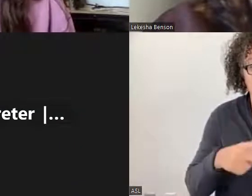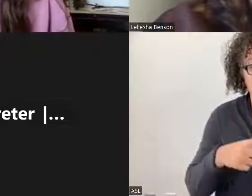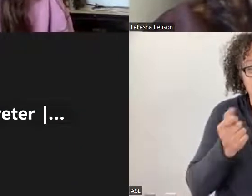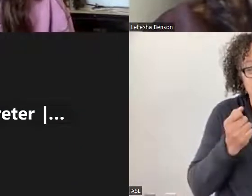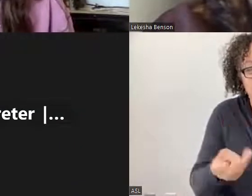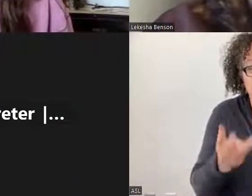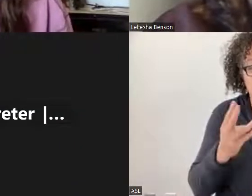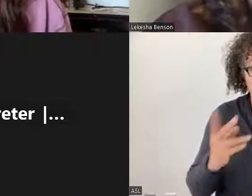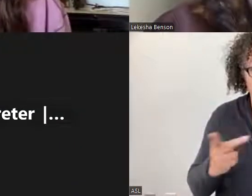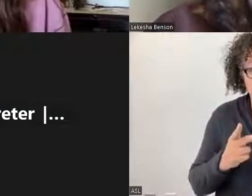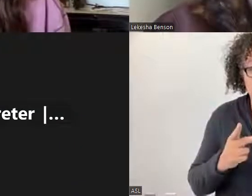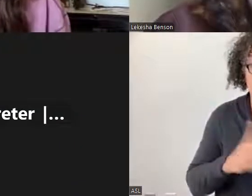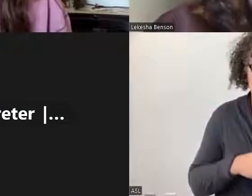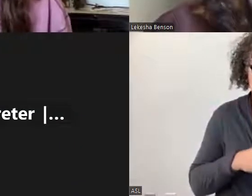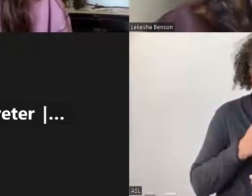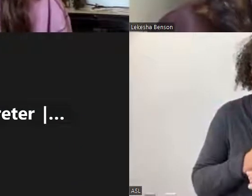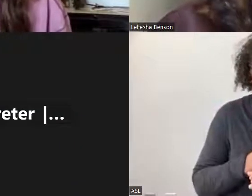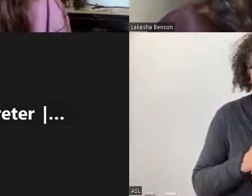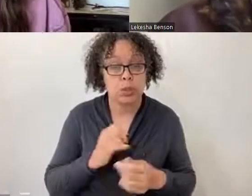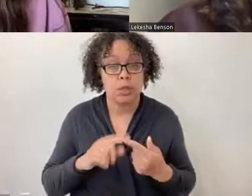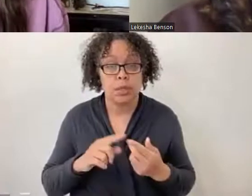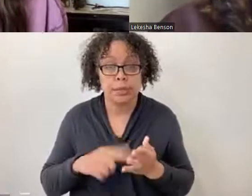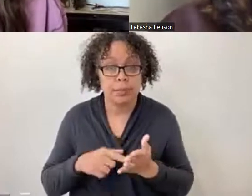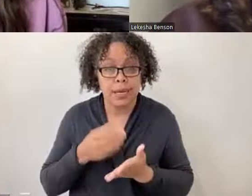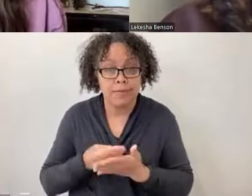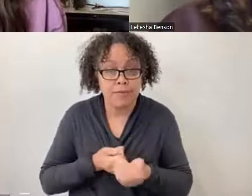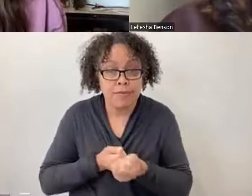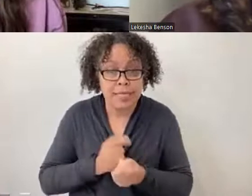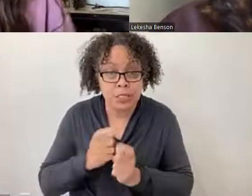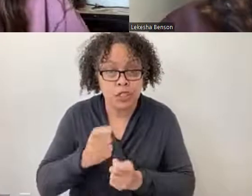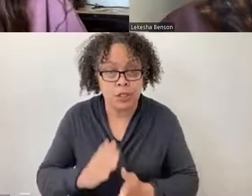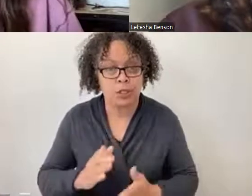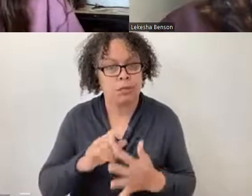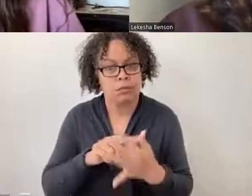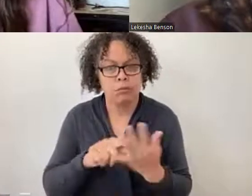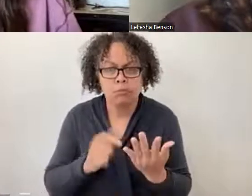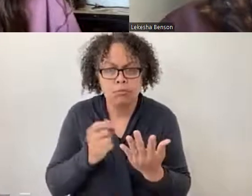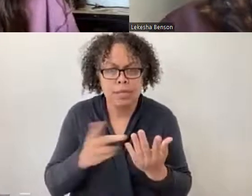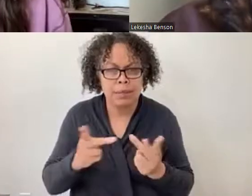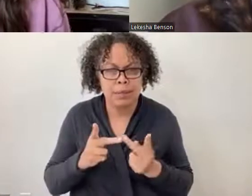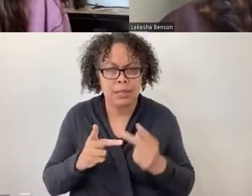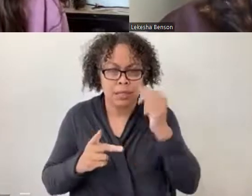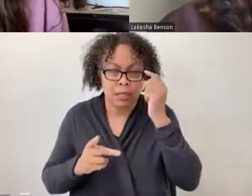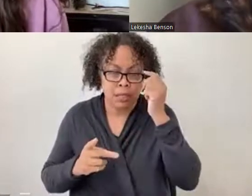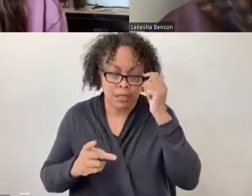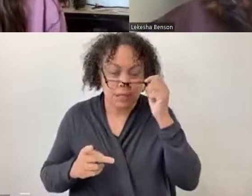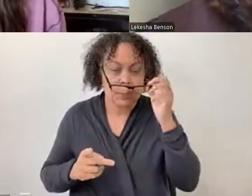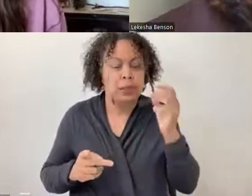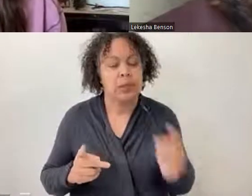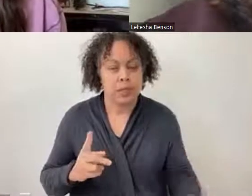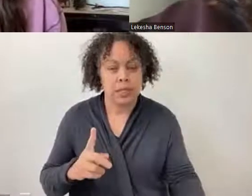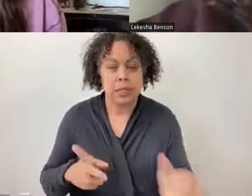the institution or, like Pete said, whether it's the funder. There's a lot of places, and those fights might not always be